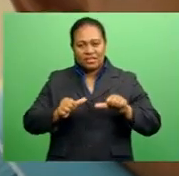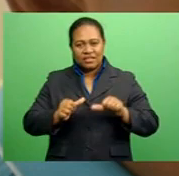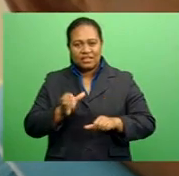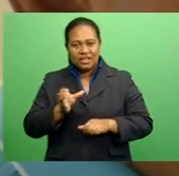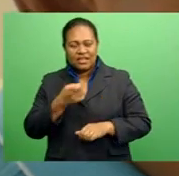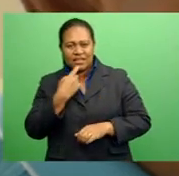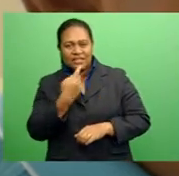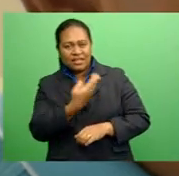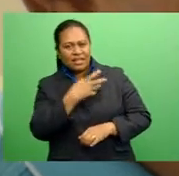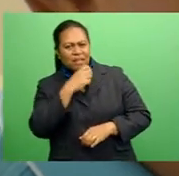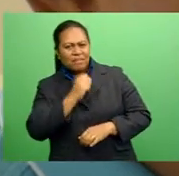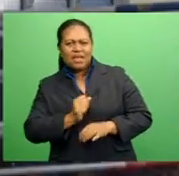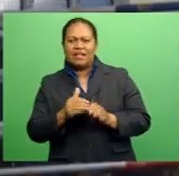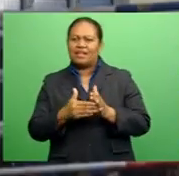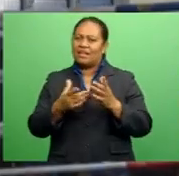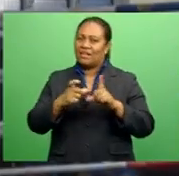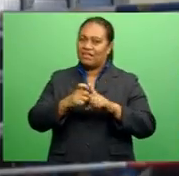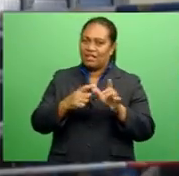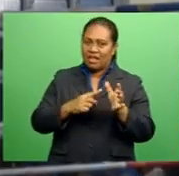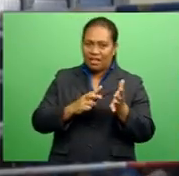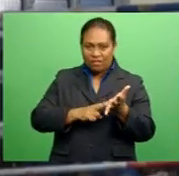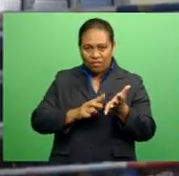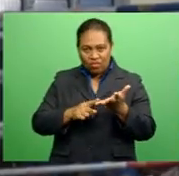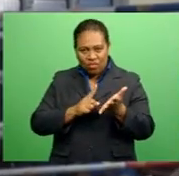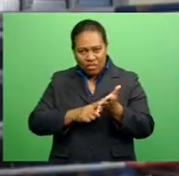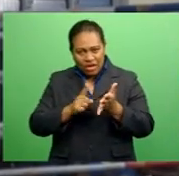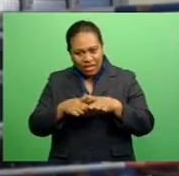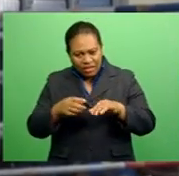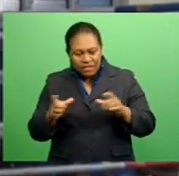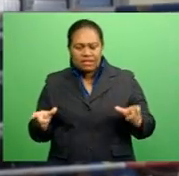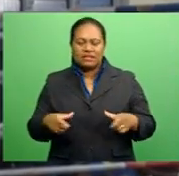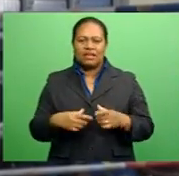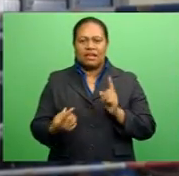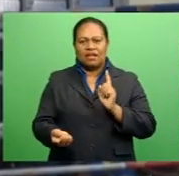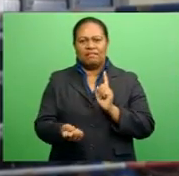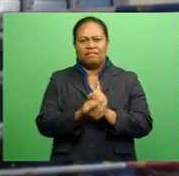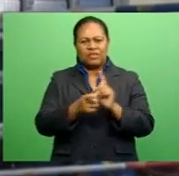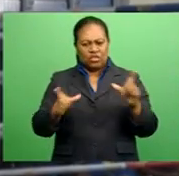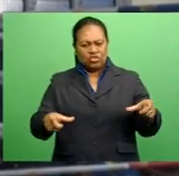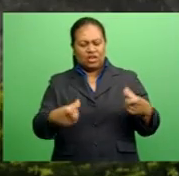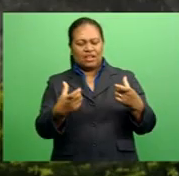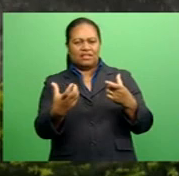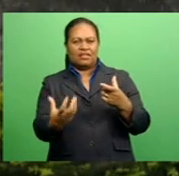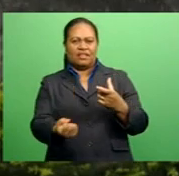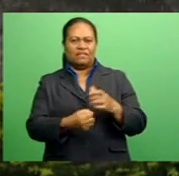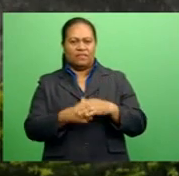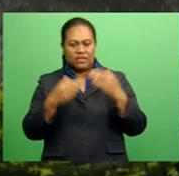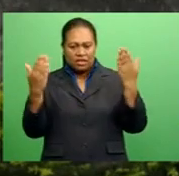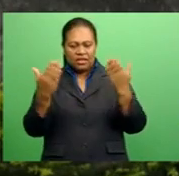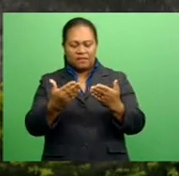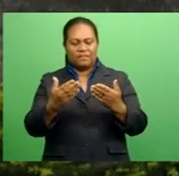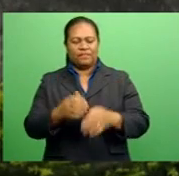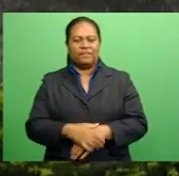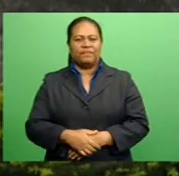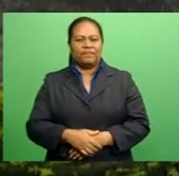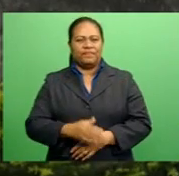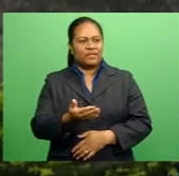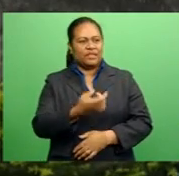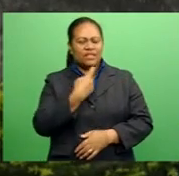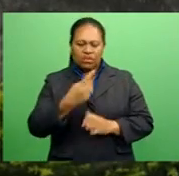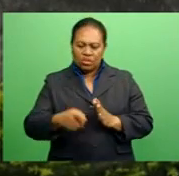Mbaravilala says for now Davule is focusing on challenging local boxers. Athletes at that level, they're continuously